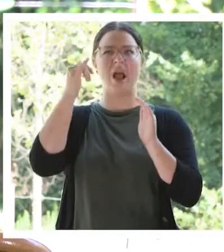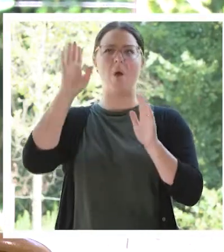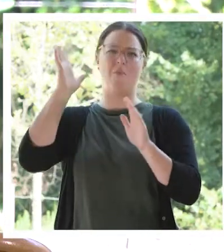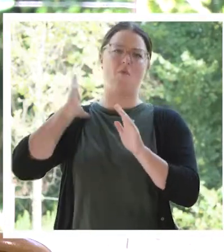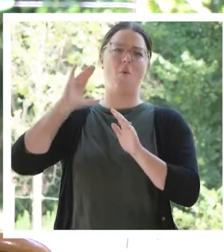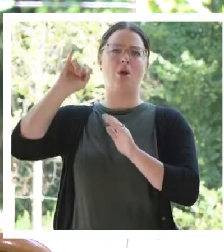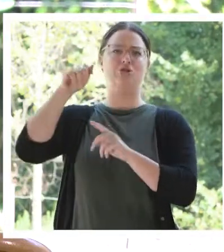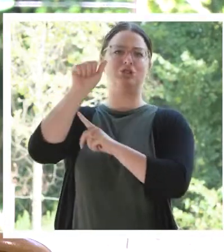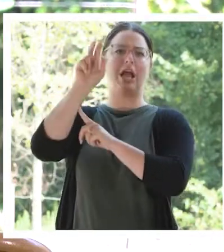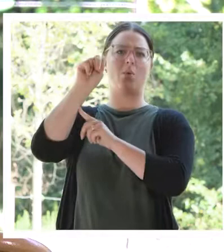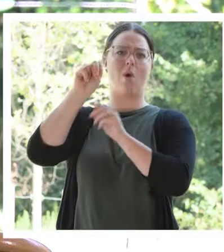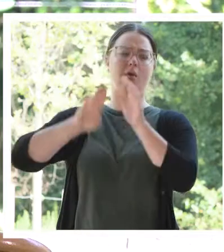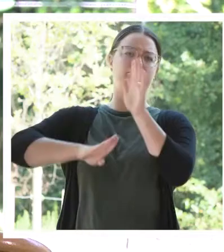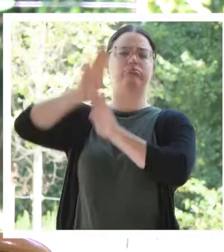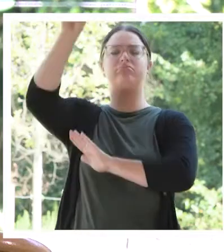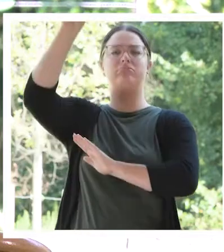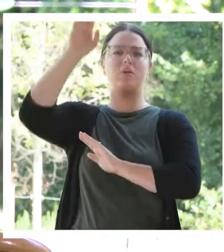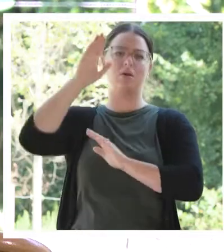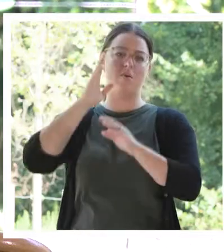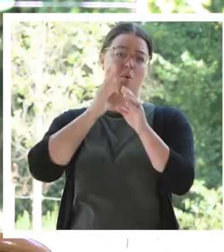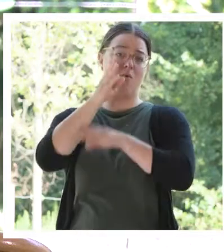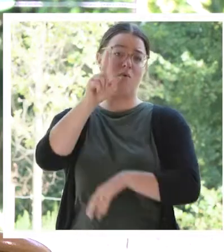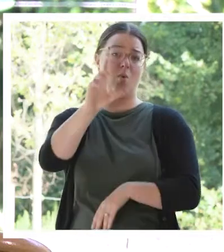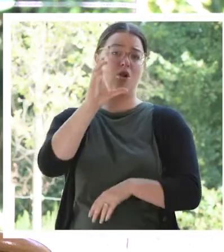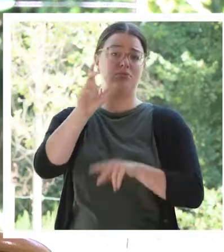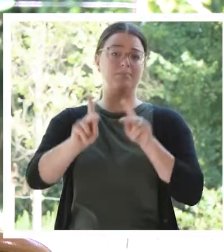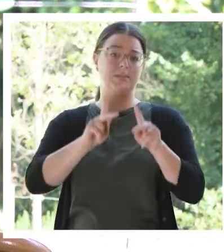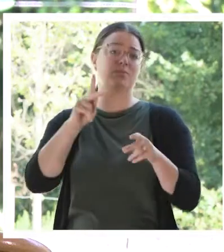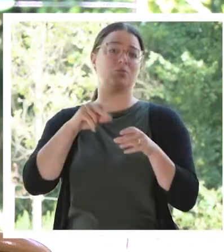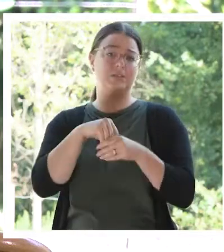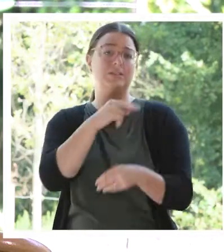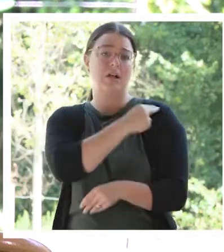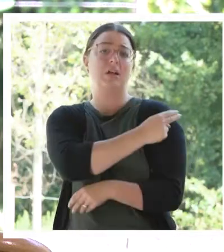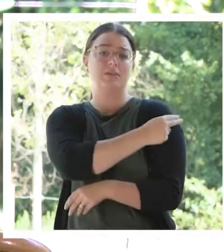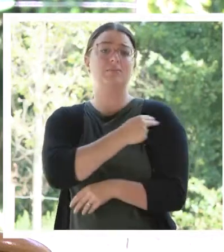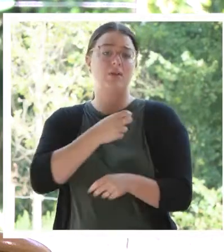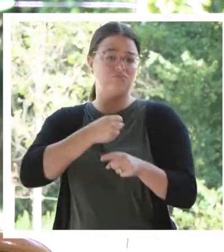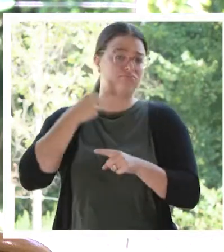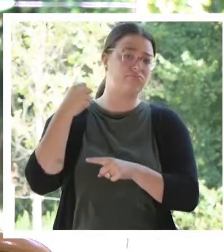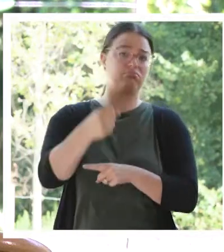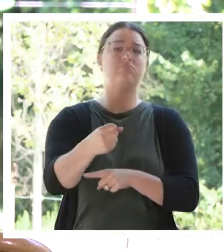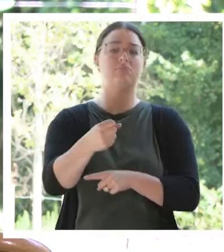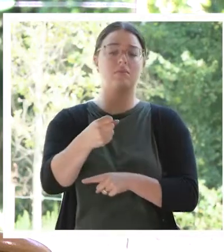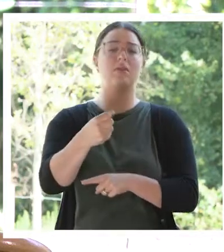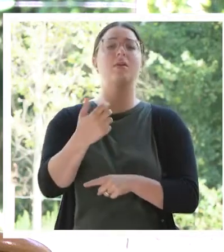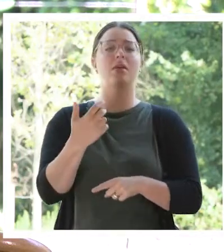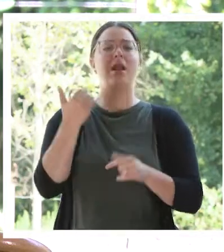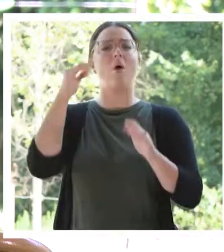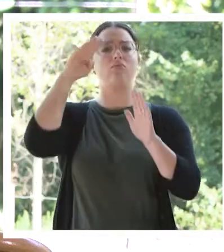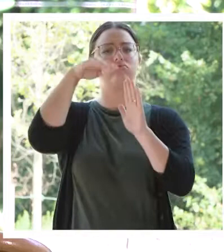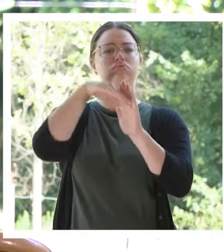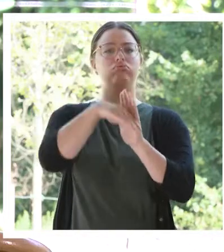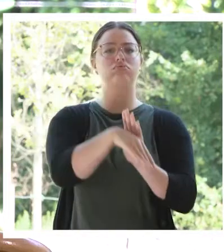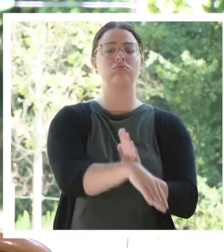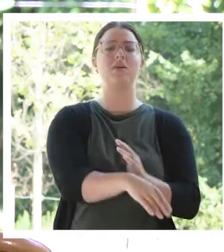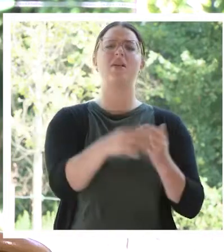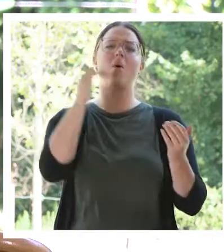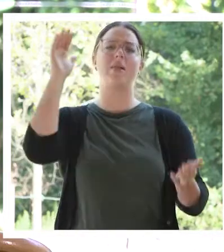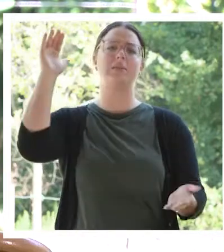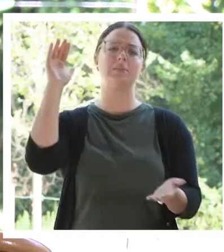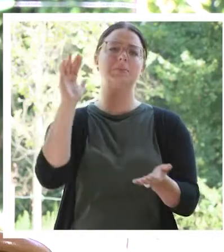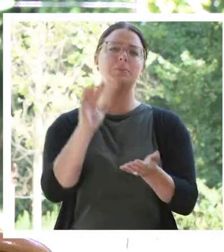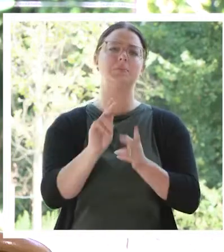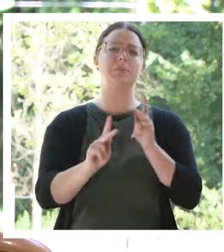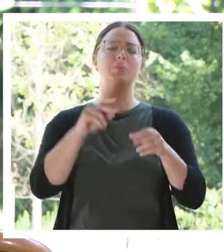in January, where at one point in time we had well over 100 people hospitalized at one time. And we have seen fewer people in the